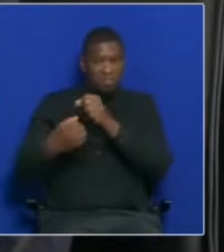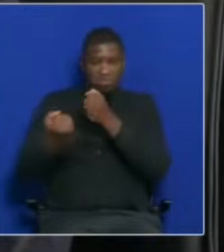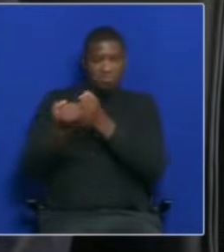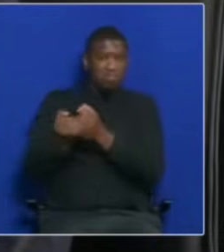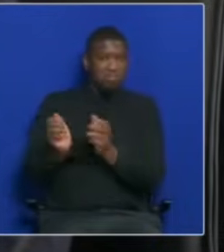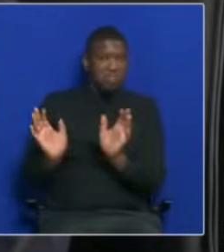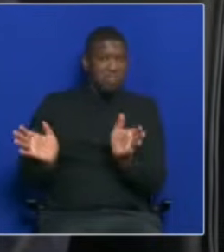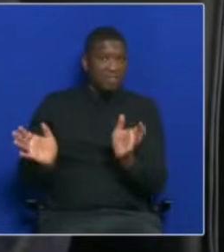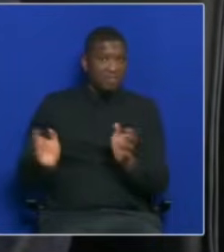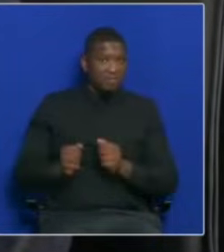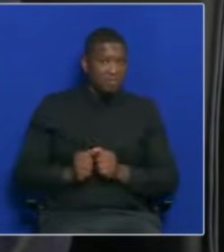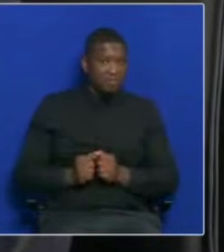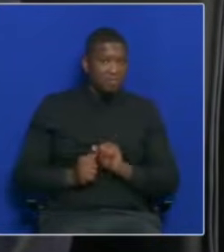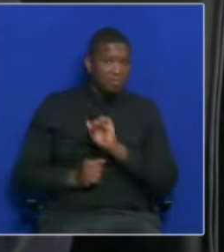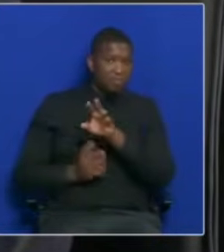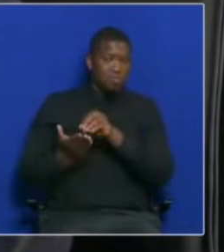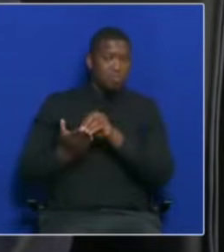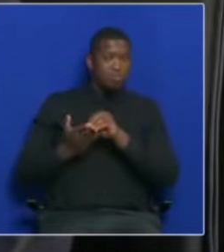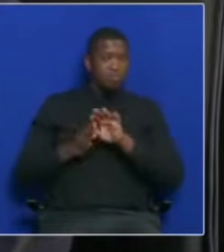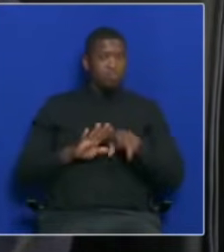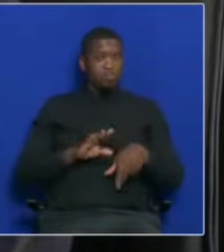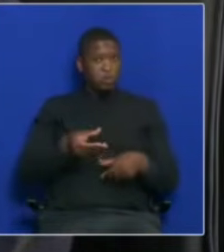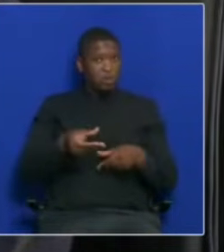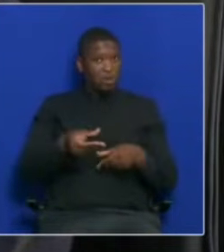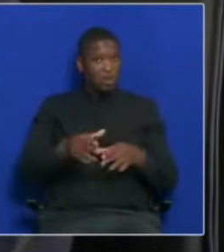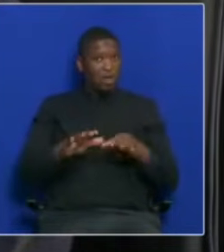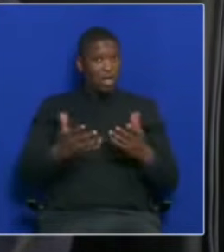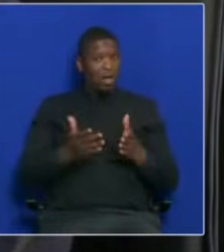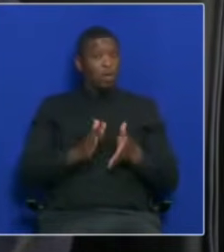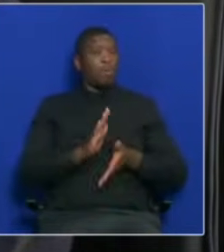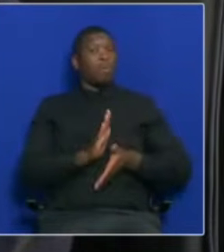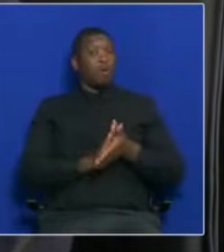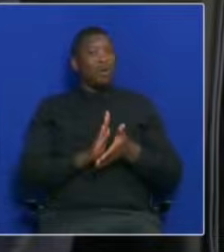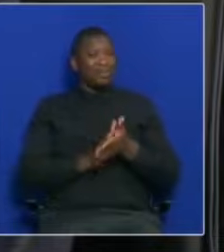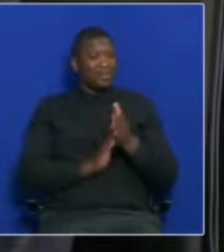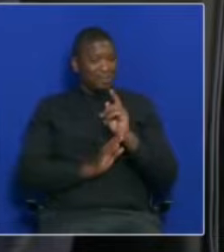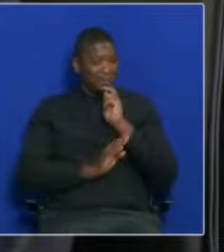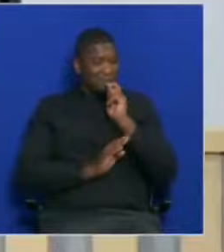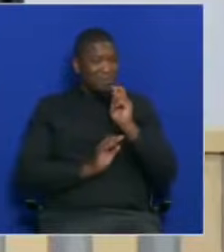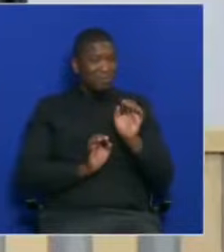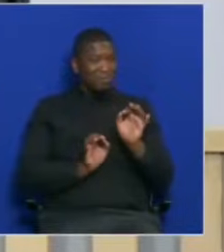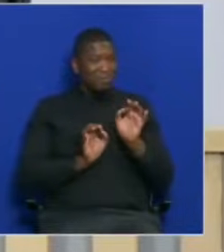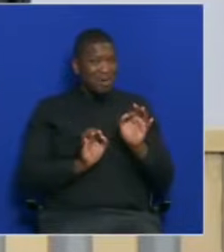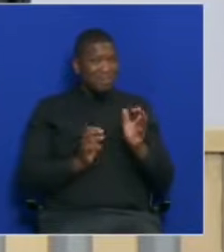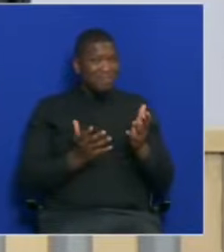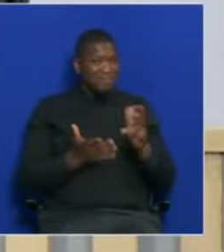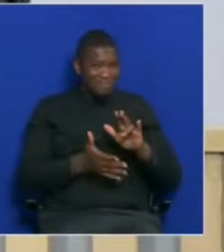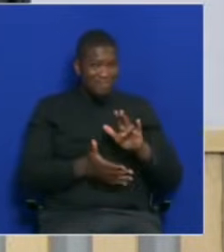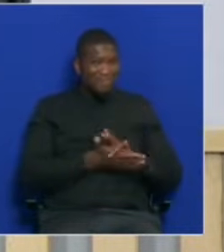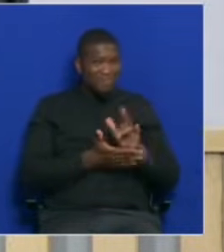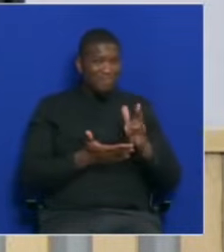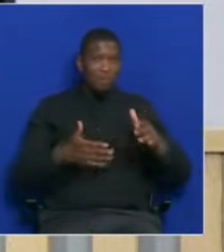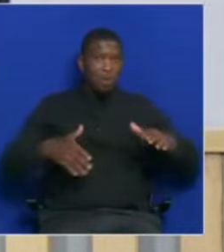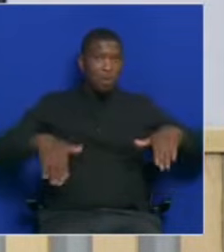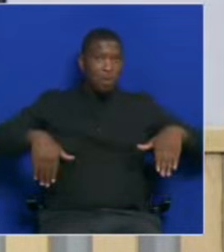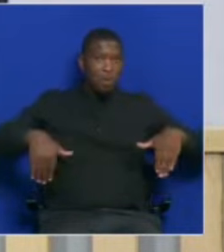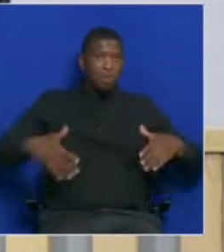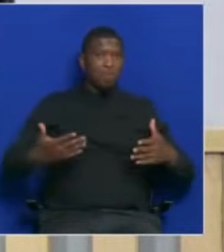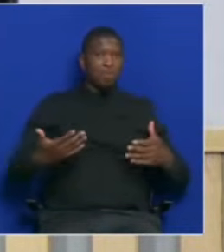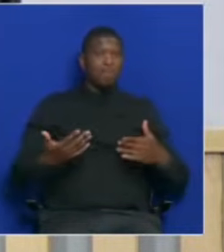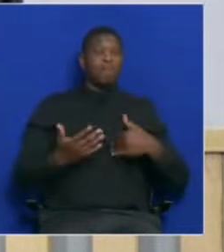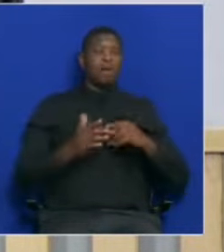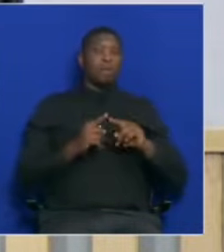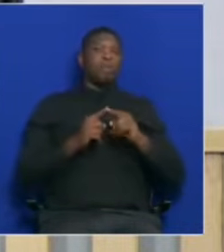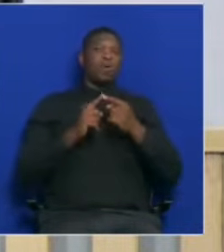acquiring dockets in a process that potentially wasn't authorized. I guess I'm trying to understand why you would take